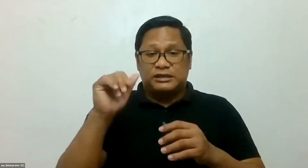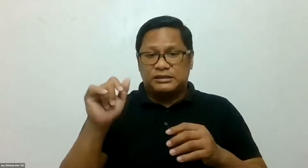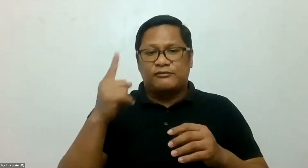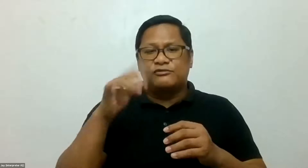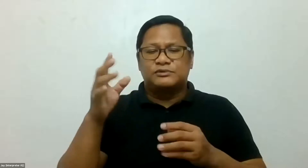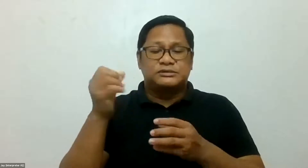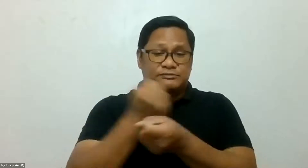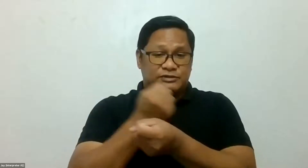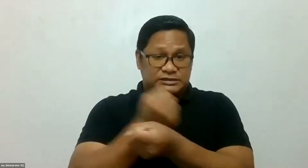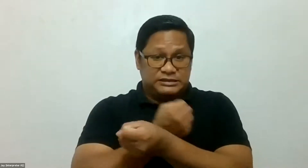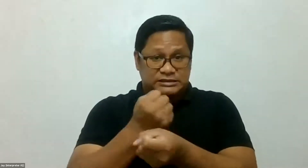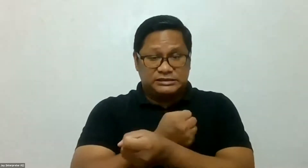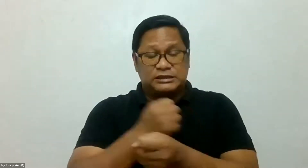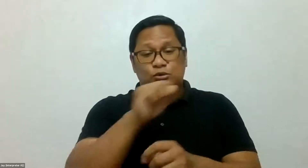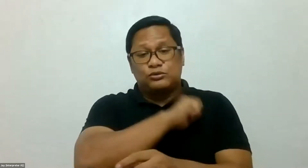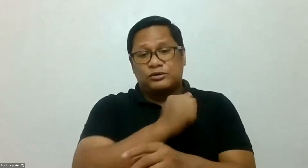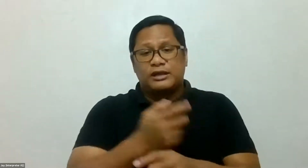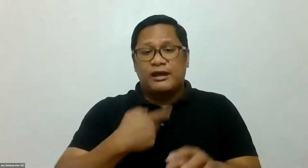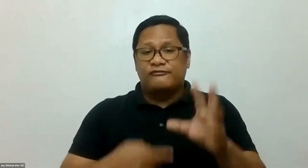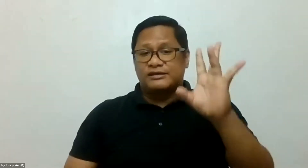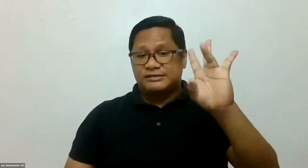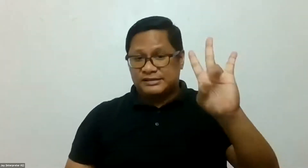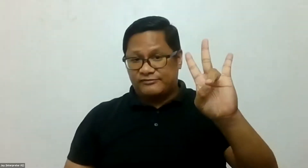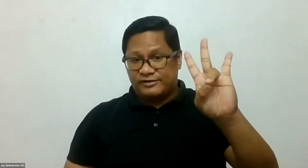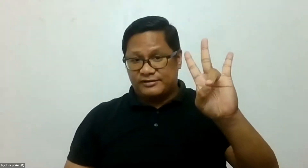Authority, there are